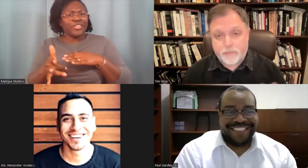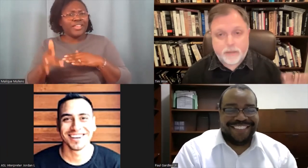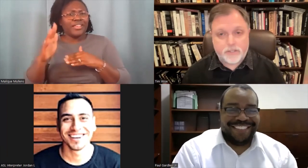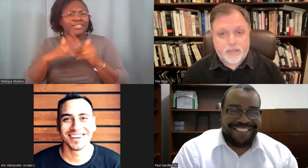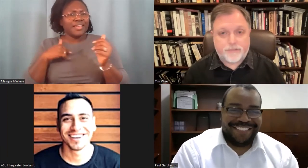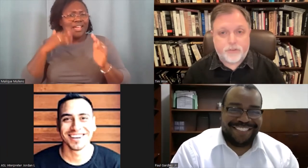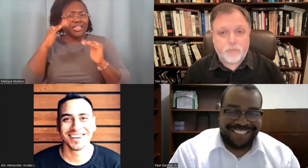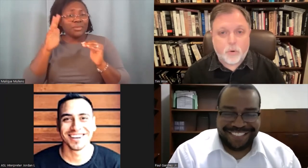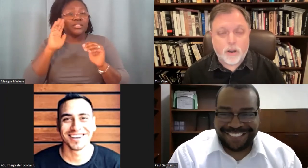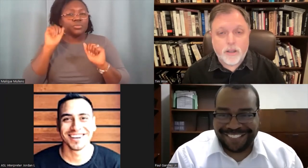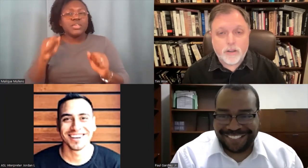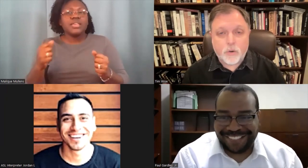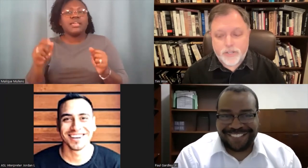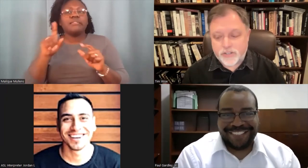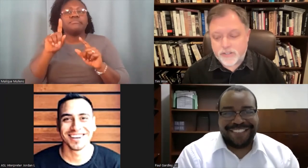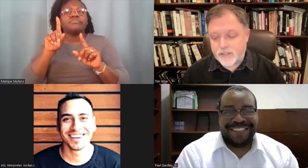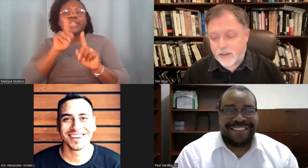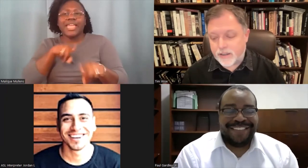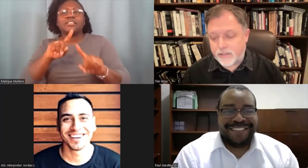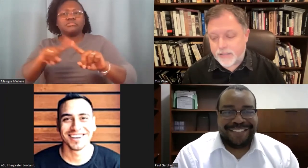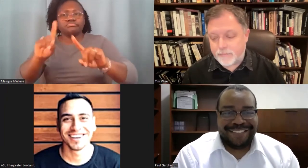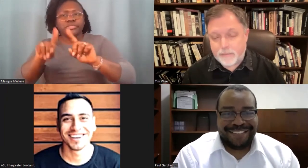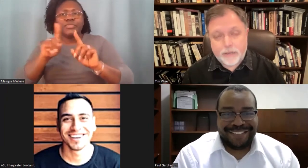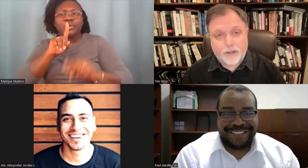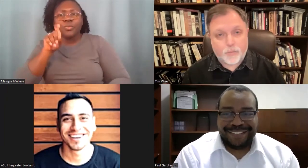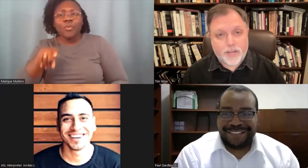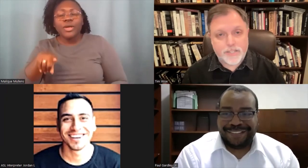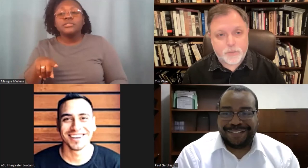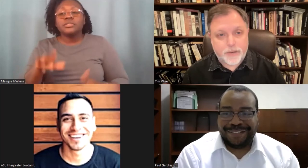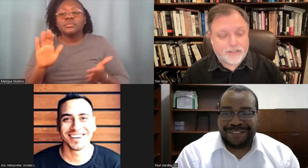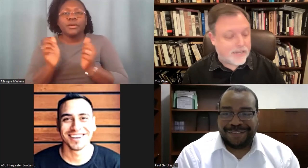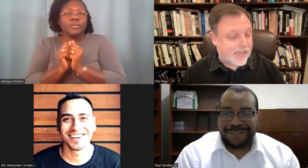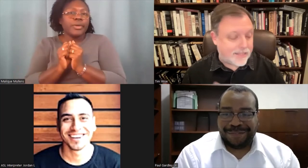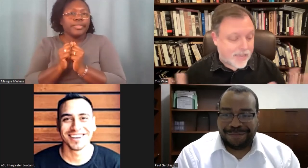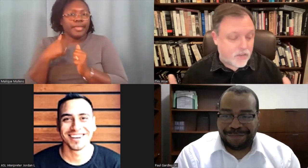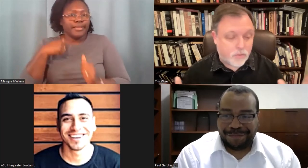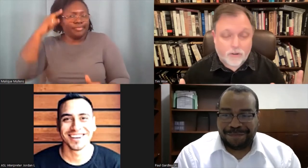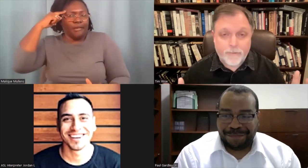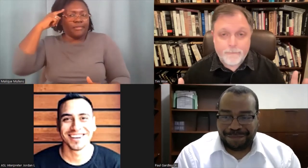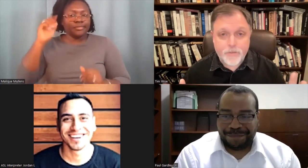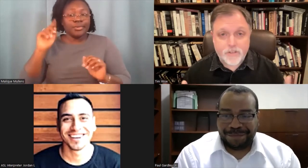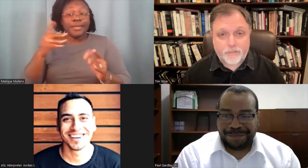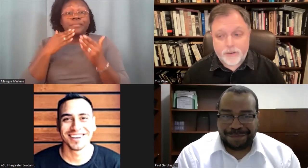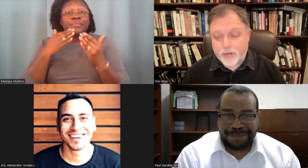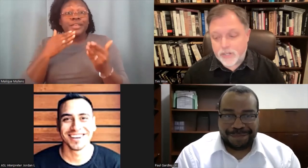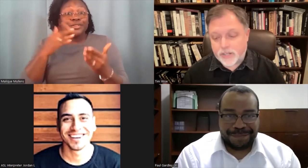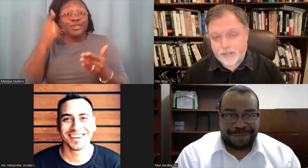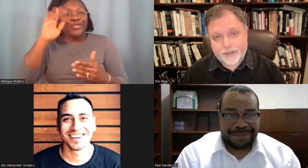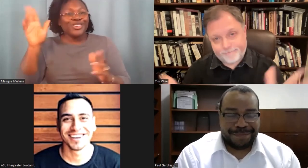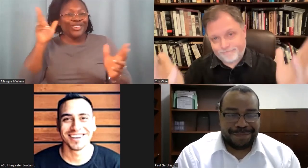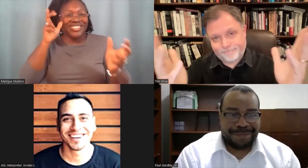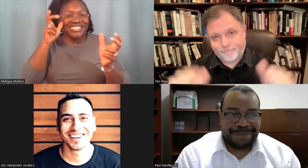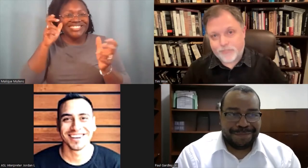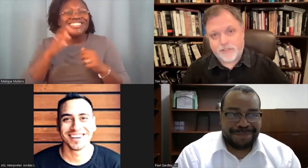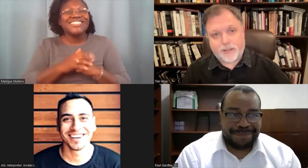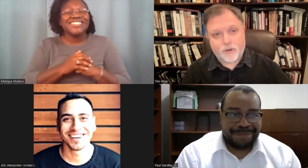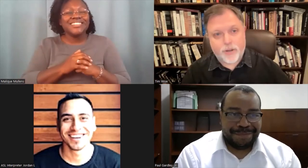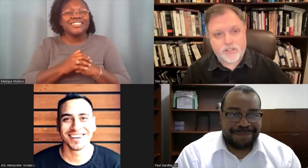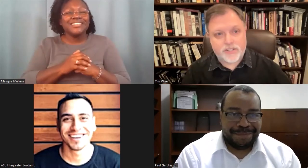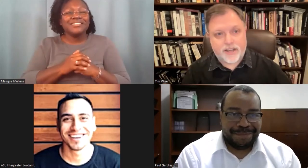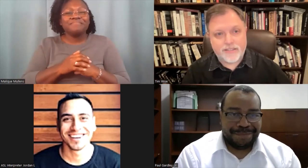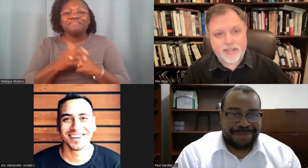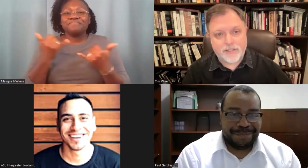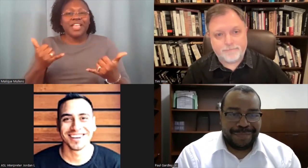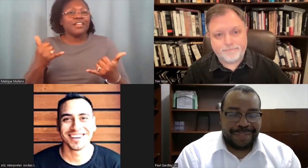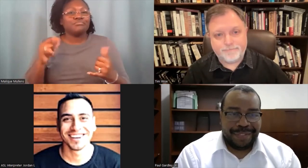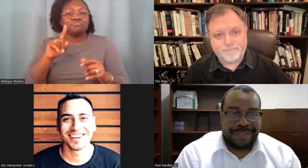expected. So we'll be able to take a few more questions than maybe otherwise expected. Again, thank you all so very much, and take your